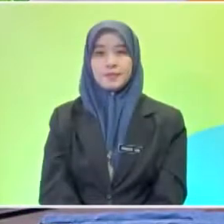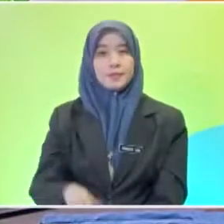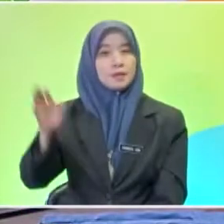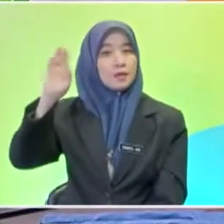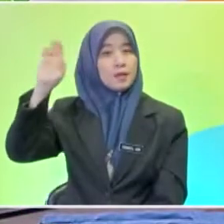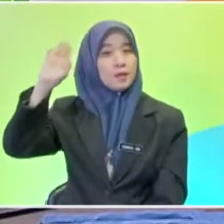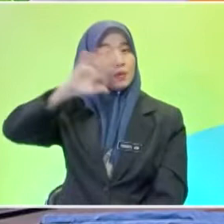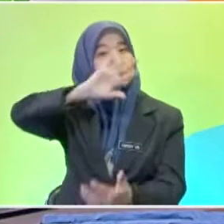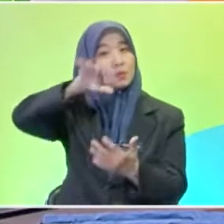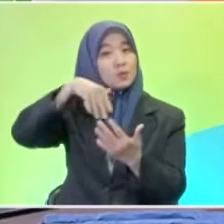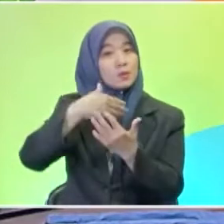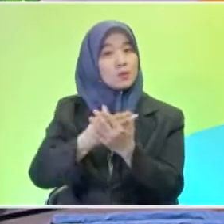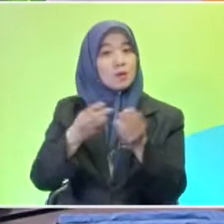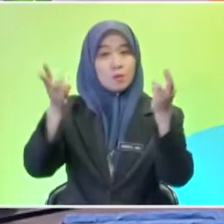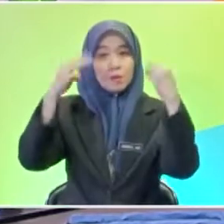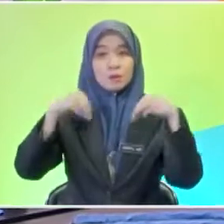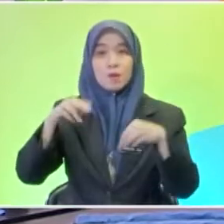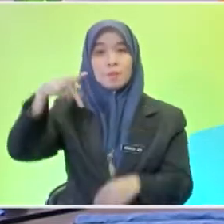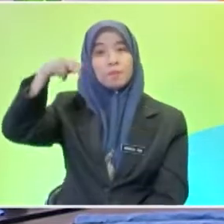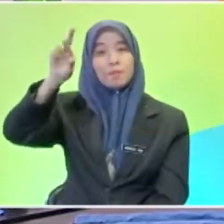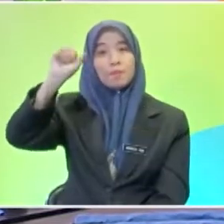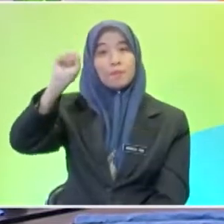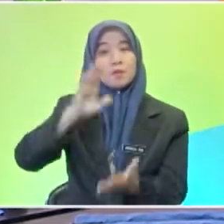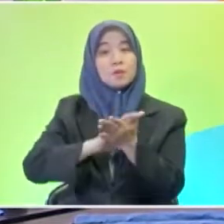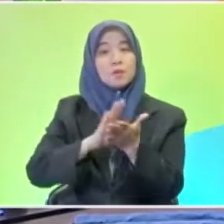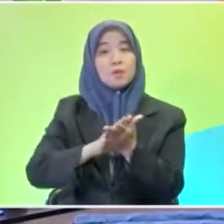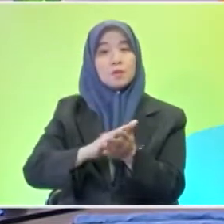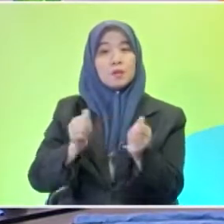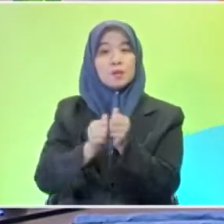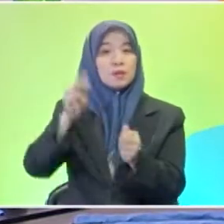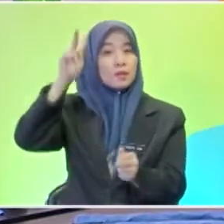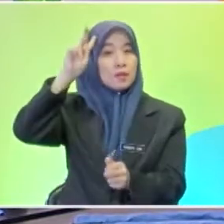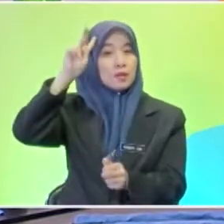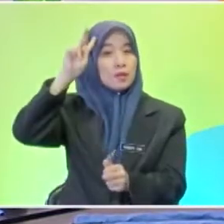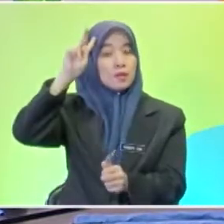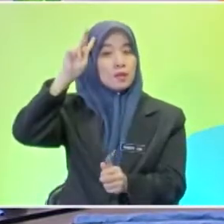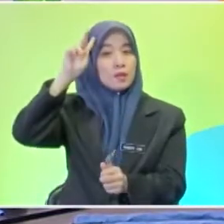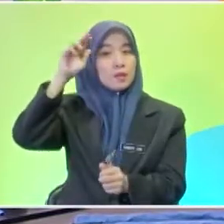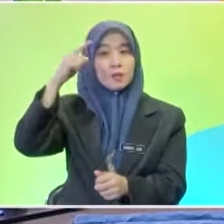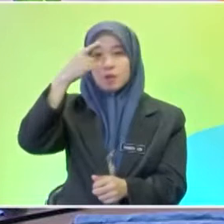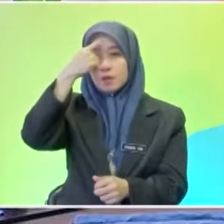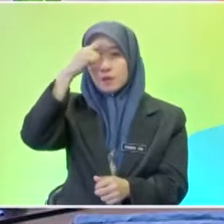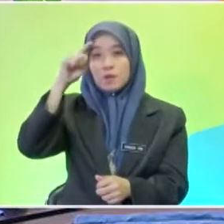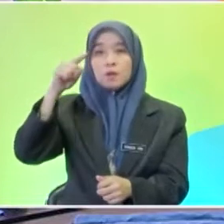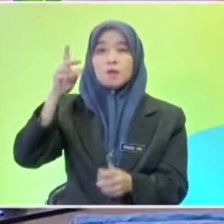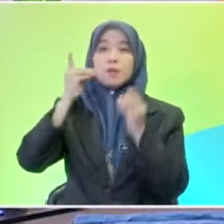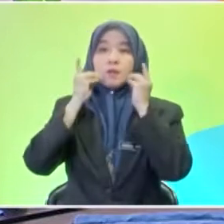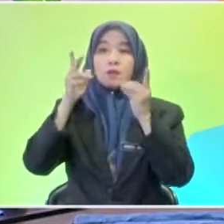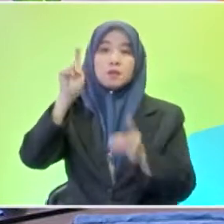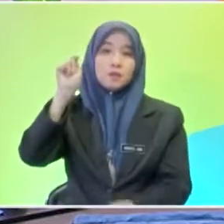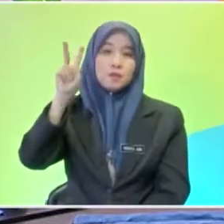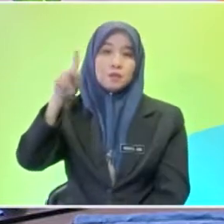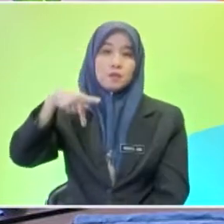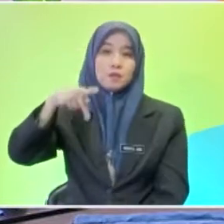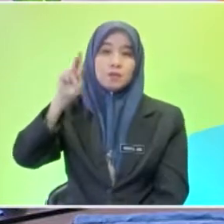Hello everyone, welcome to Prasekolah with me, Chris MJ, only on Didik TV KPM. Now,